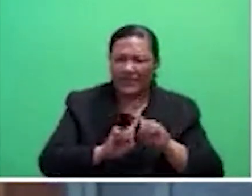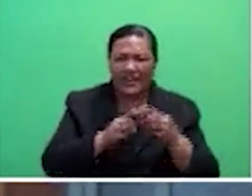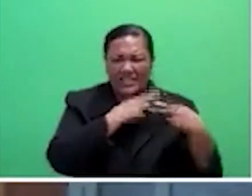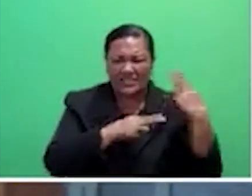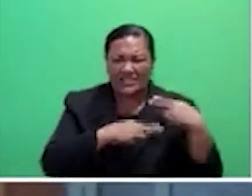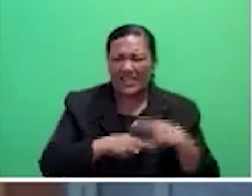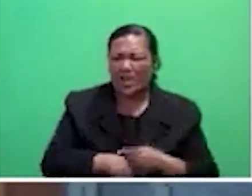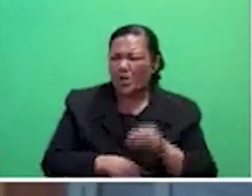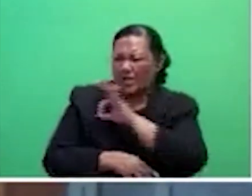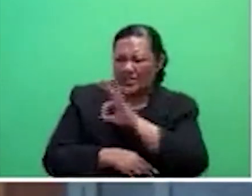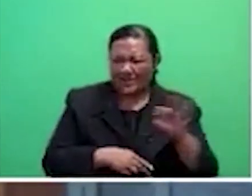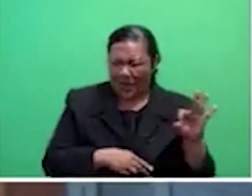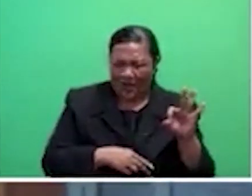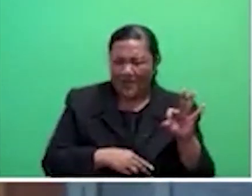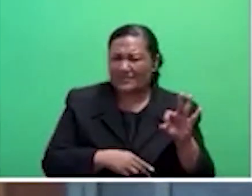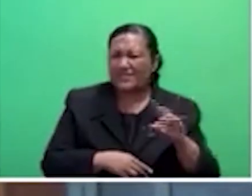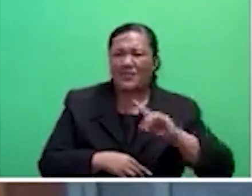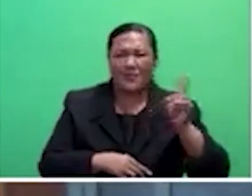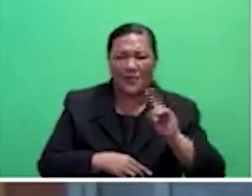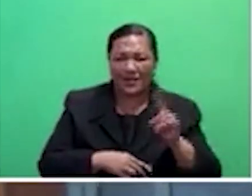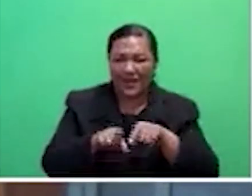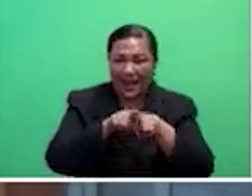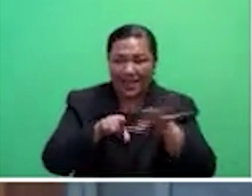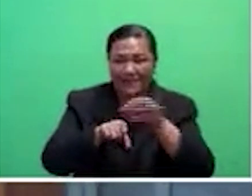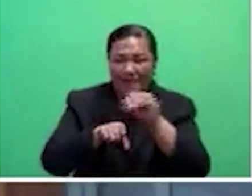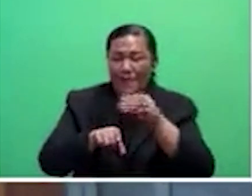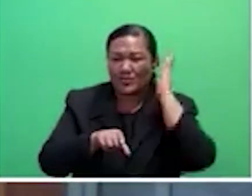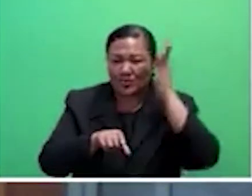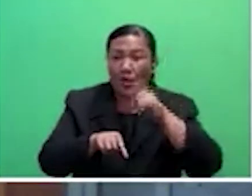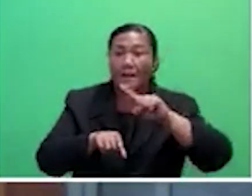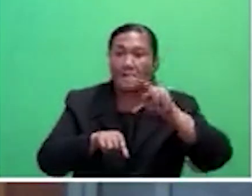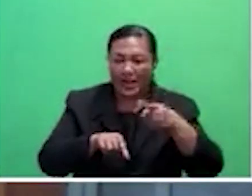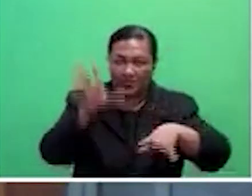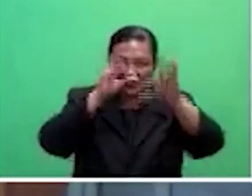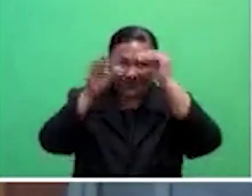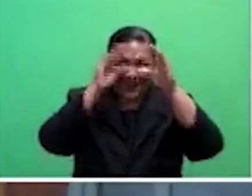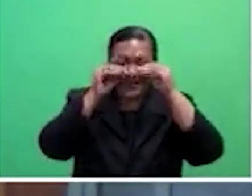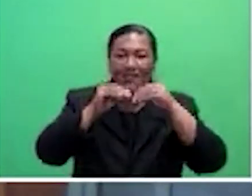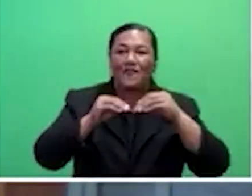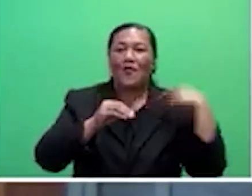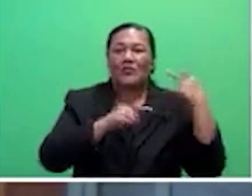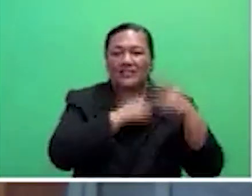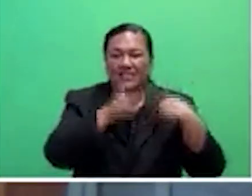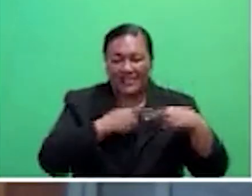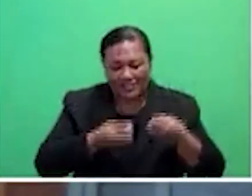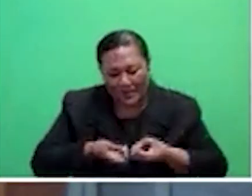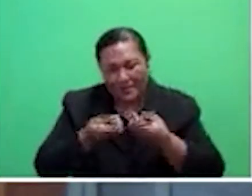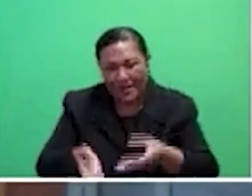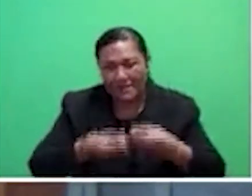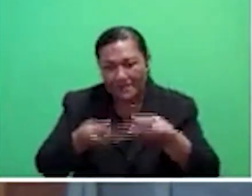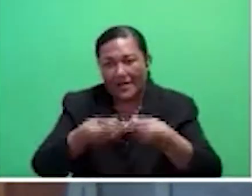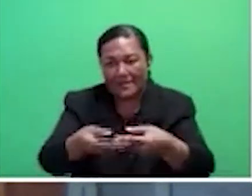on stereotypes passed down between generations. Political upheavals in the last 3 decades have impacted every ethnic